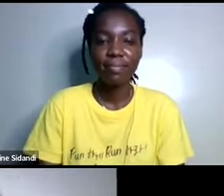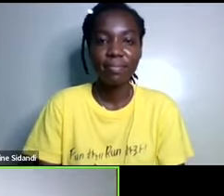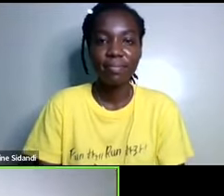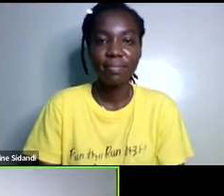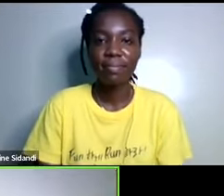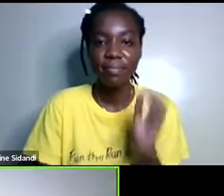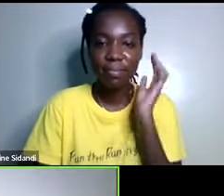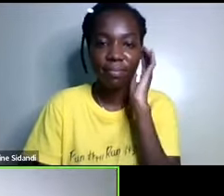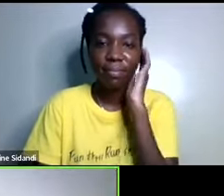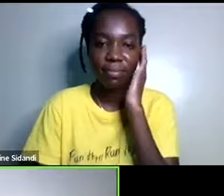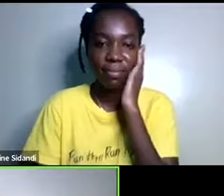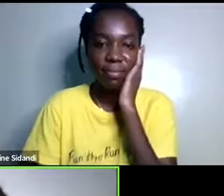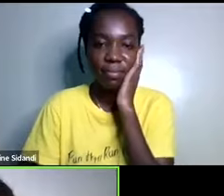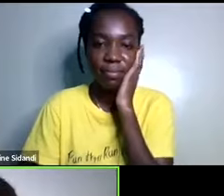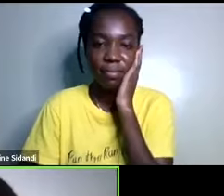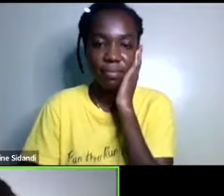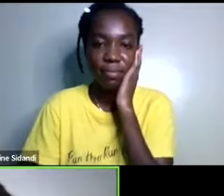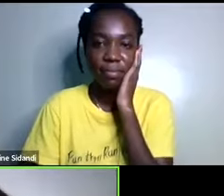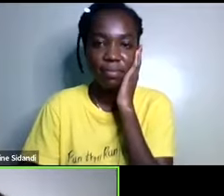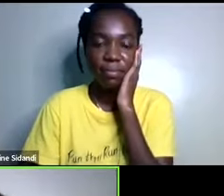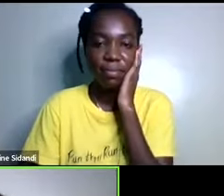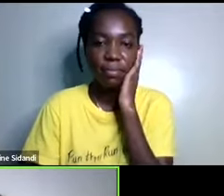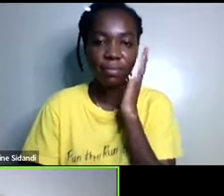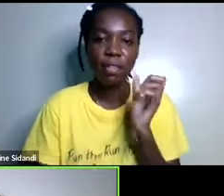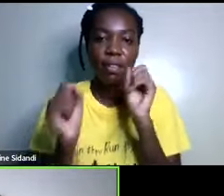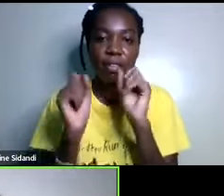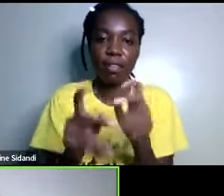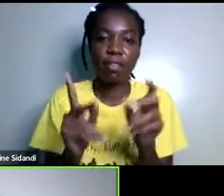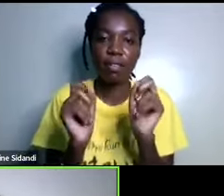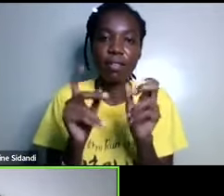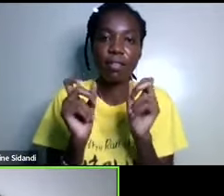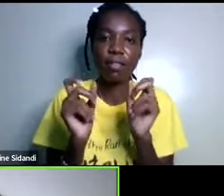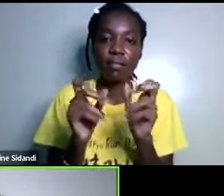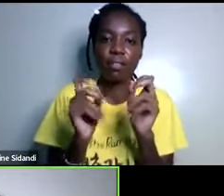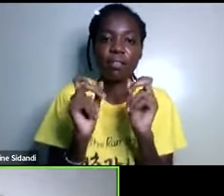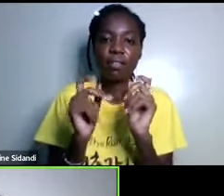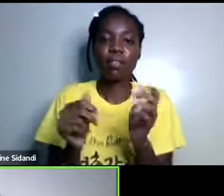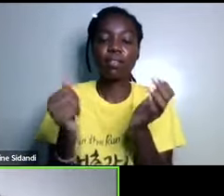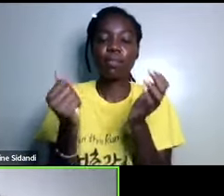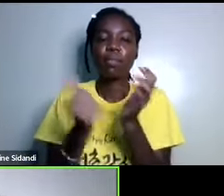Okay, he said, no, we take this up later. All right, no problem, Mozi. And